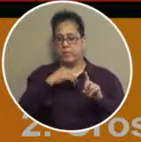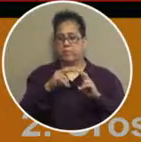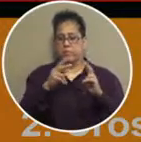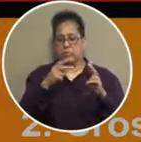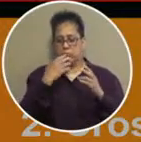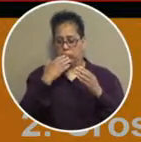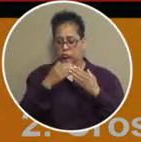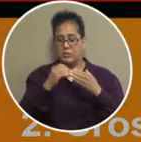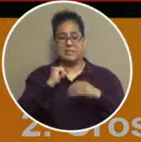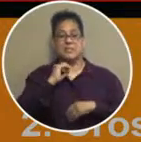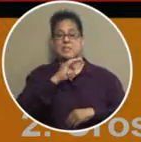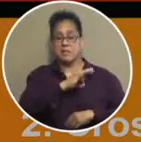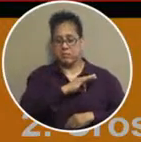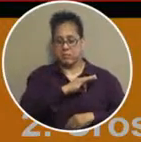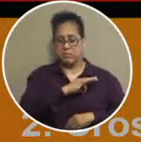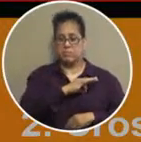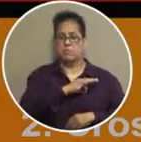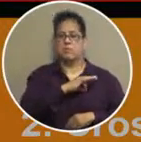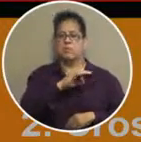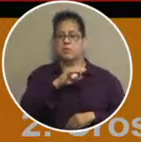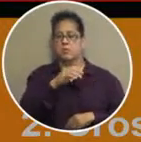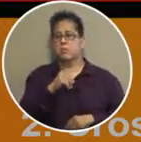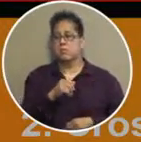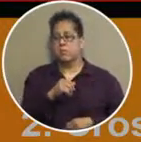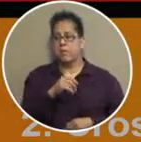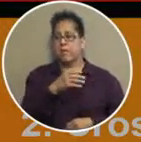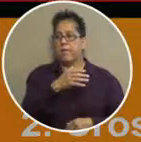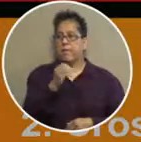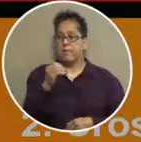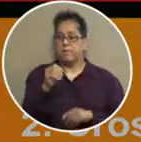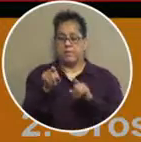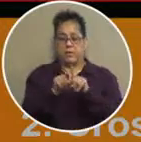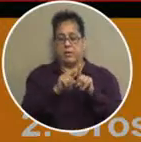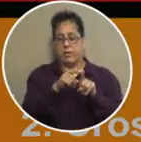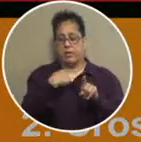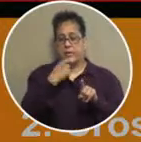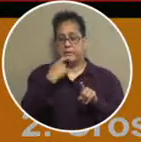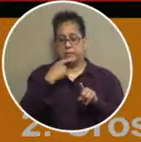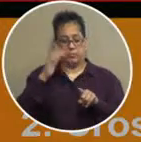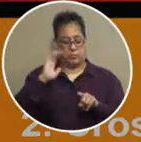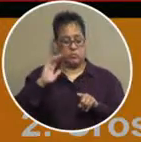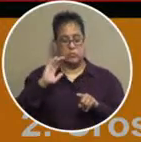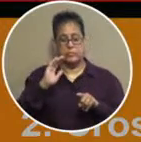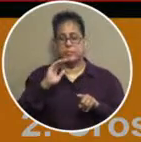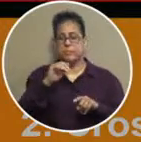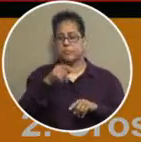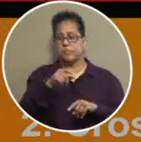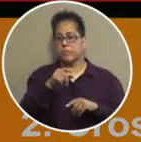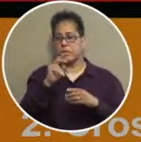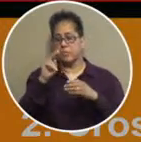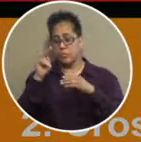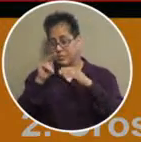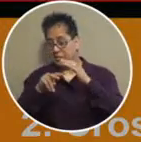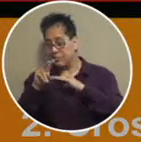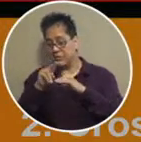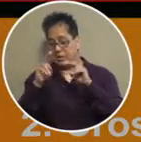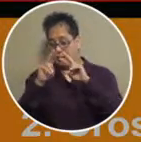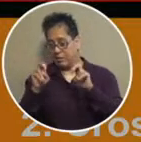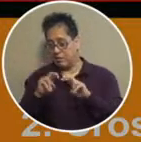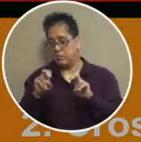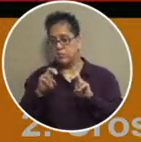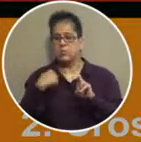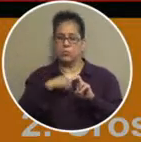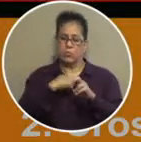talented staff that takes directions extremely well. And as I said before about the regression analysis and predictive analysis, we're doing some